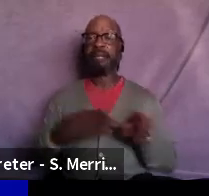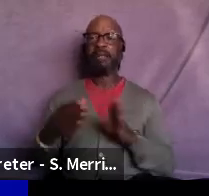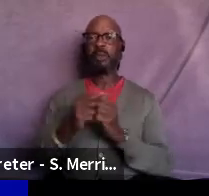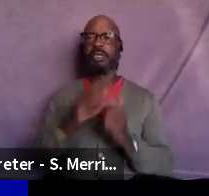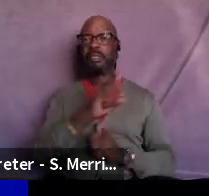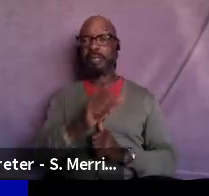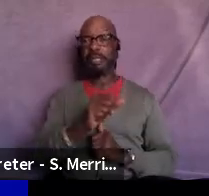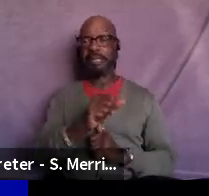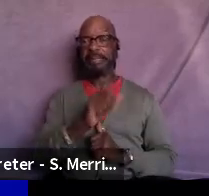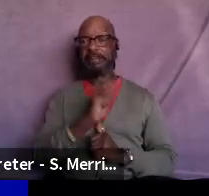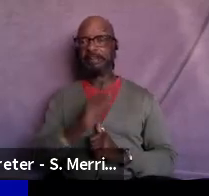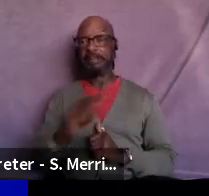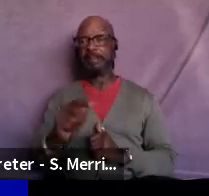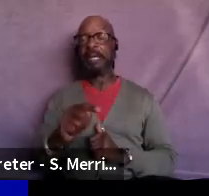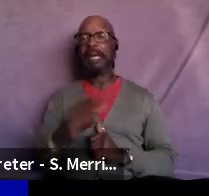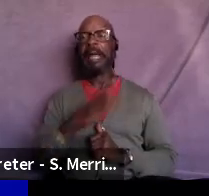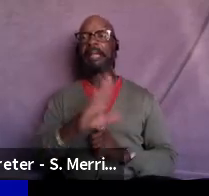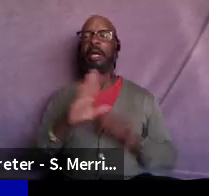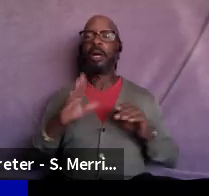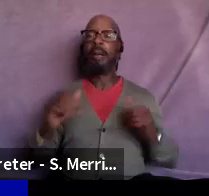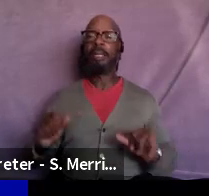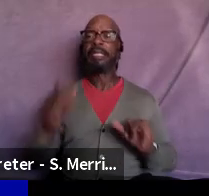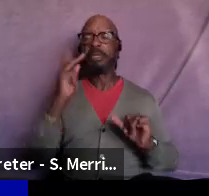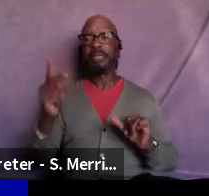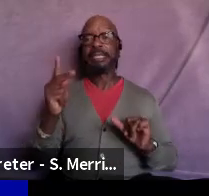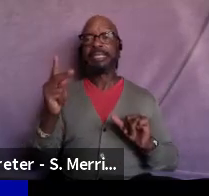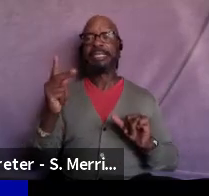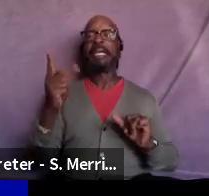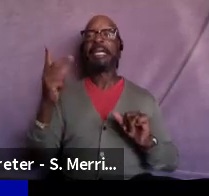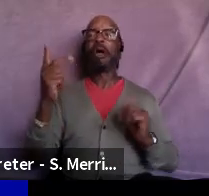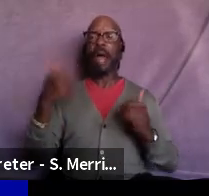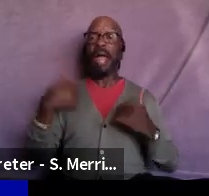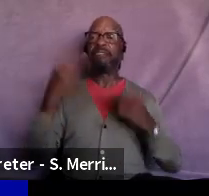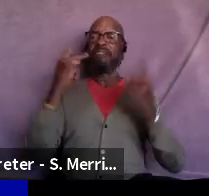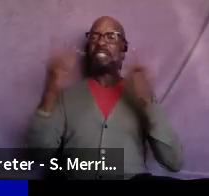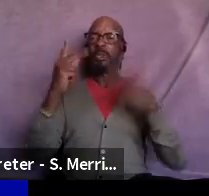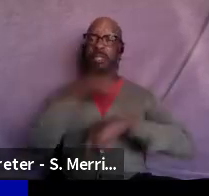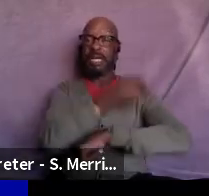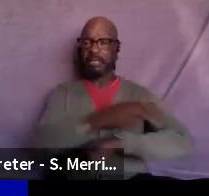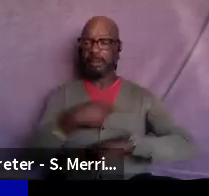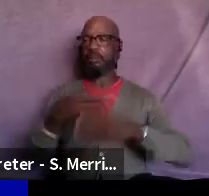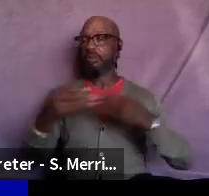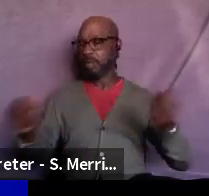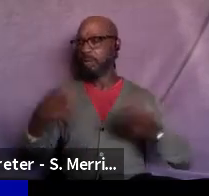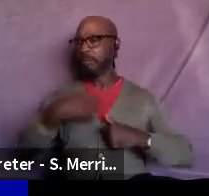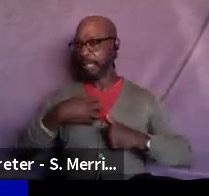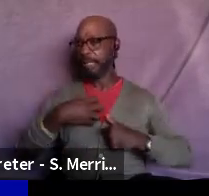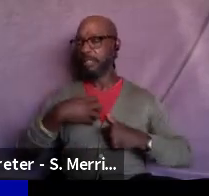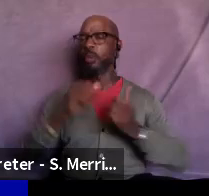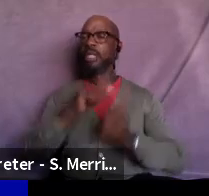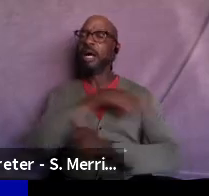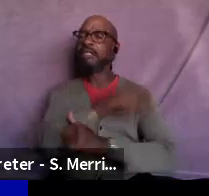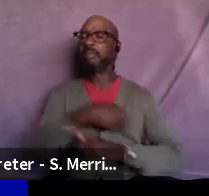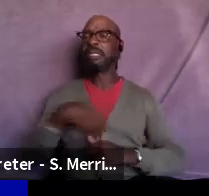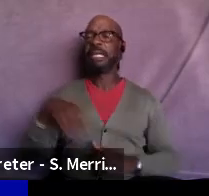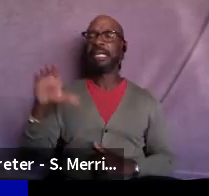disabilities and their ability to receive visitors in the hospital. We resolved a complaint with the state, with a hospital in Connecticut to